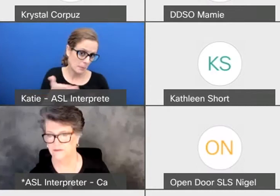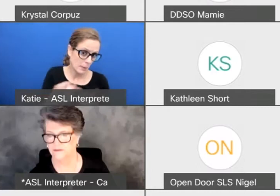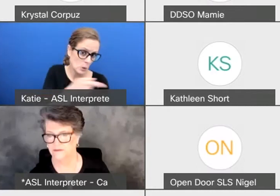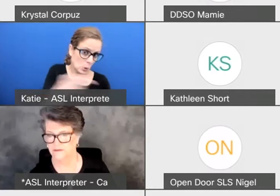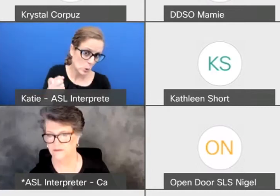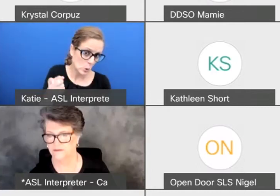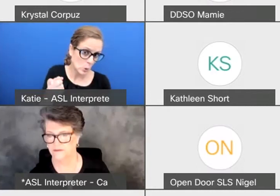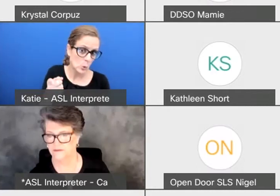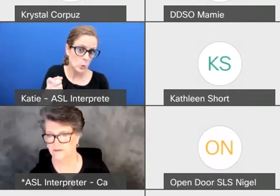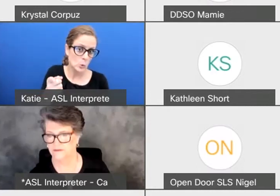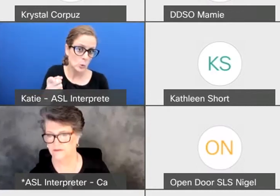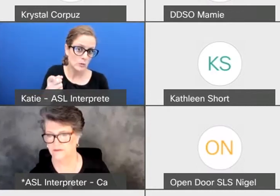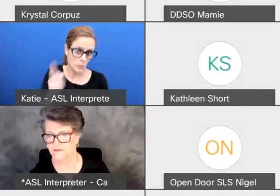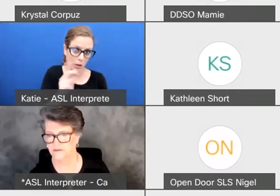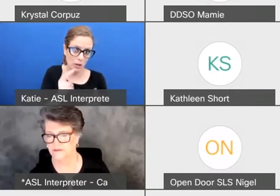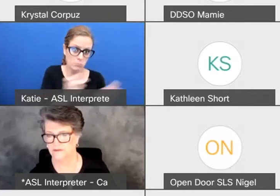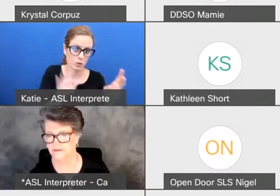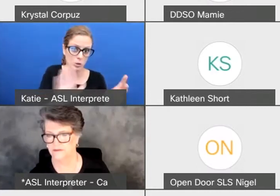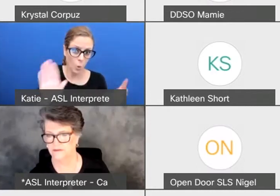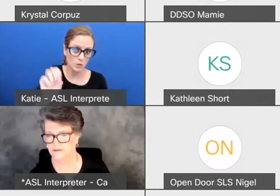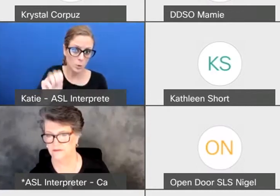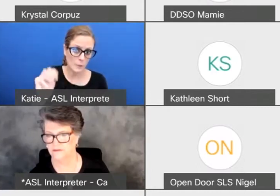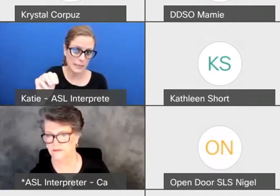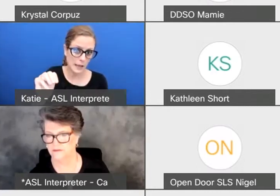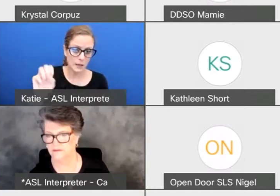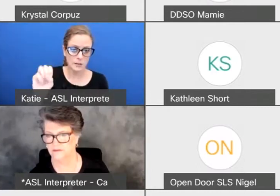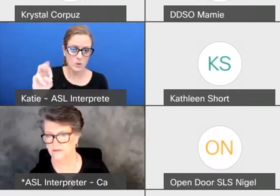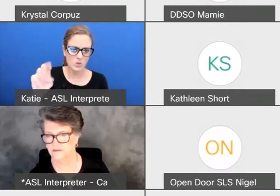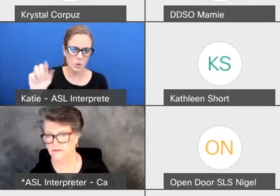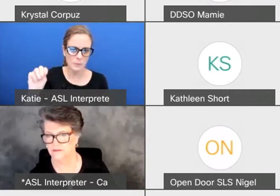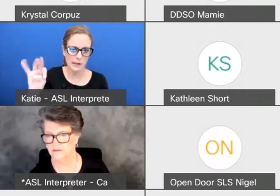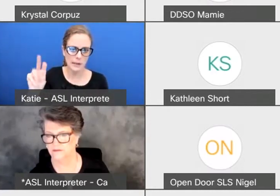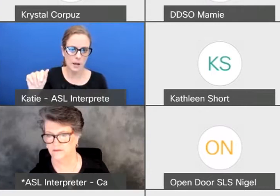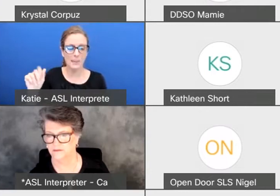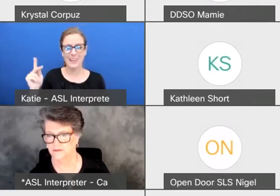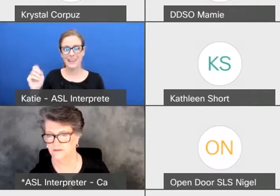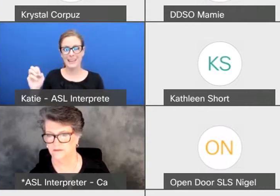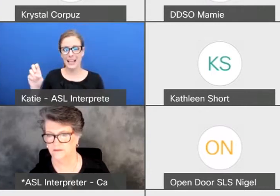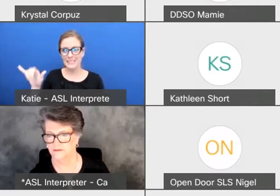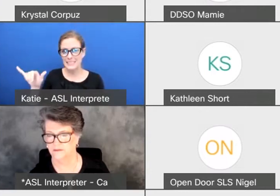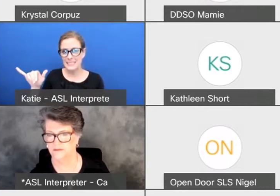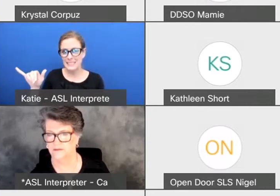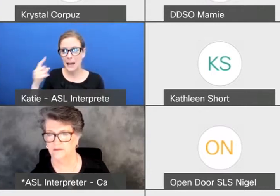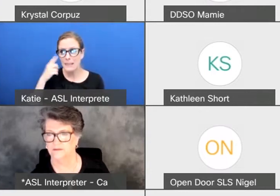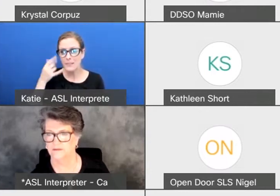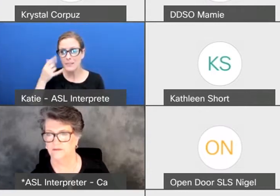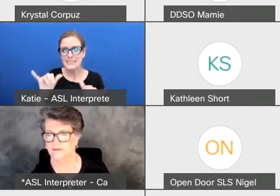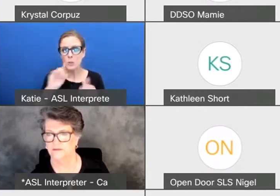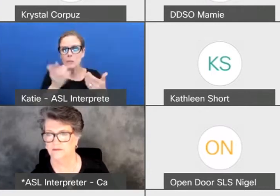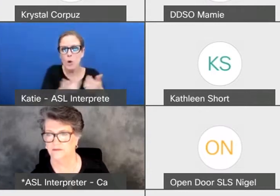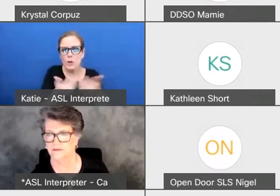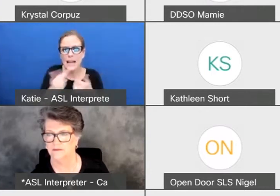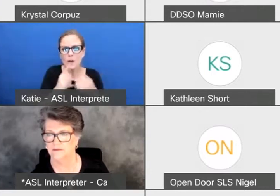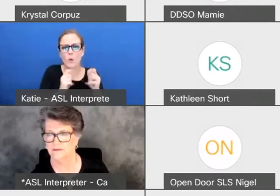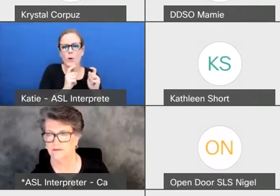social media if you do. The breakdown, I believe, Kelsey, is still that this would be individual grants that can be